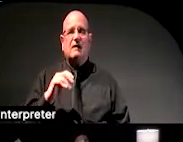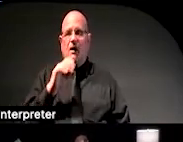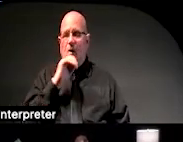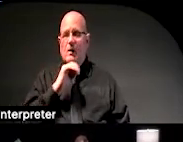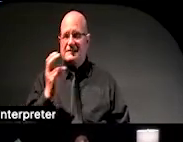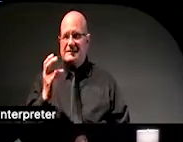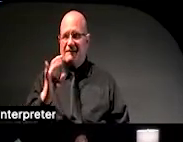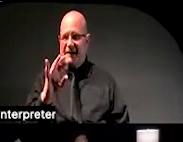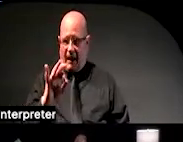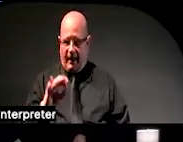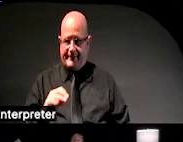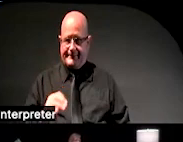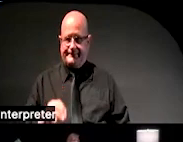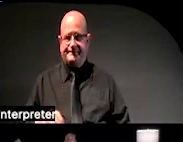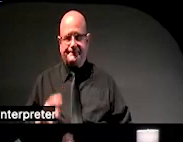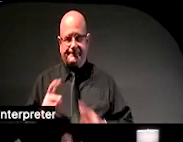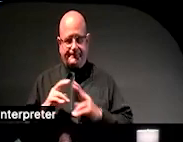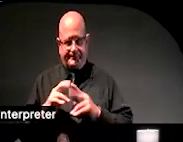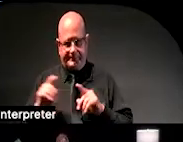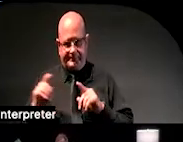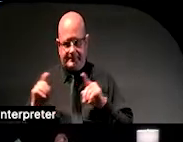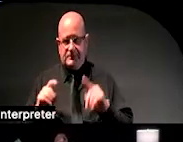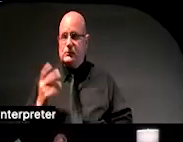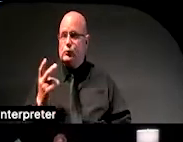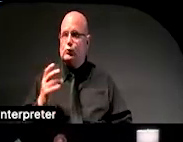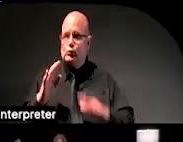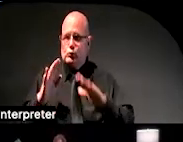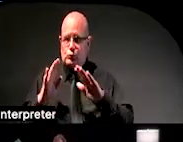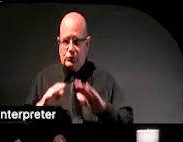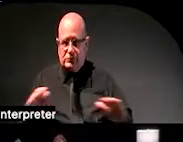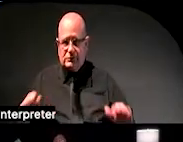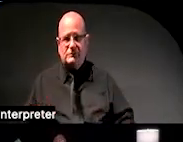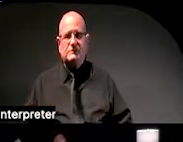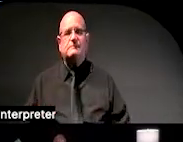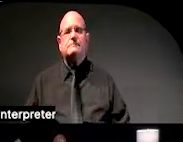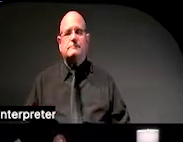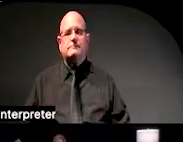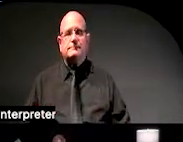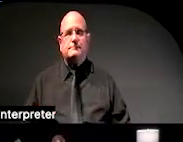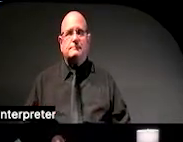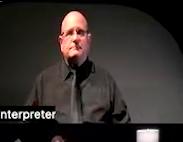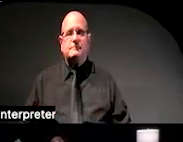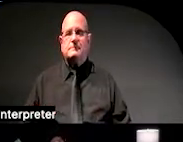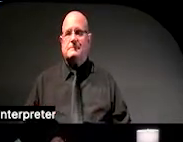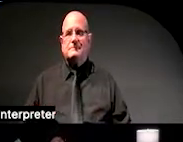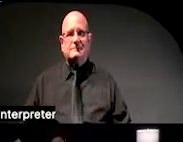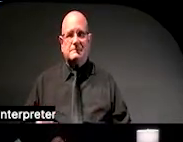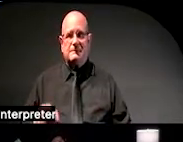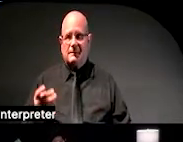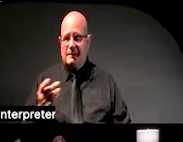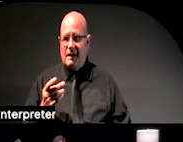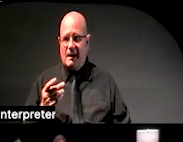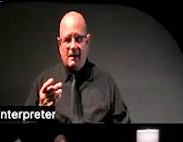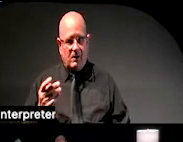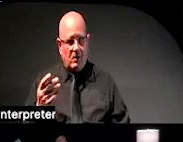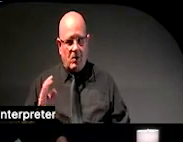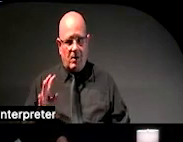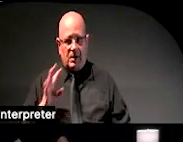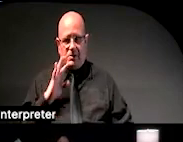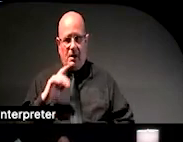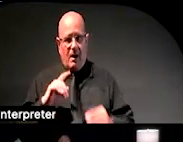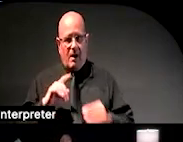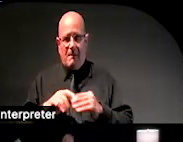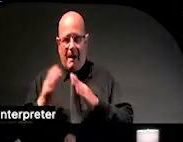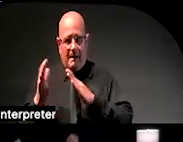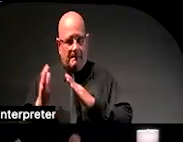79. They have 2 children. They don't want to talk about